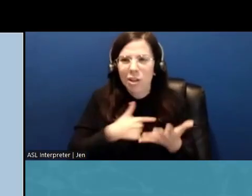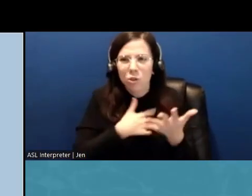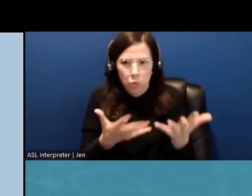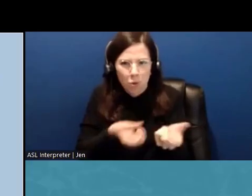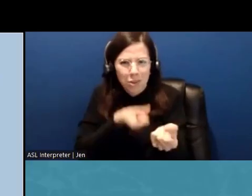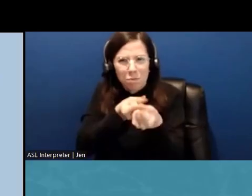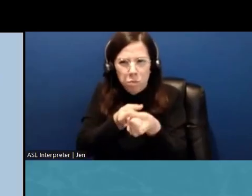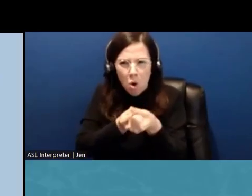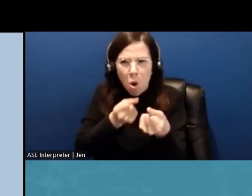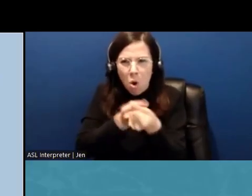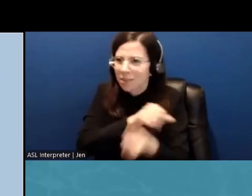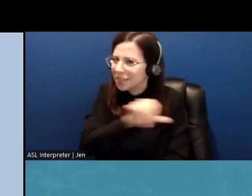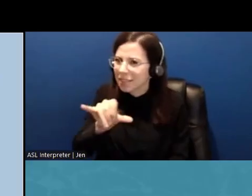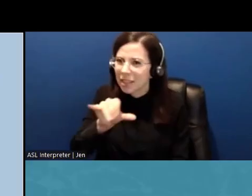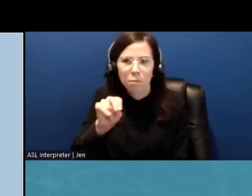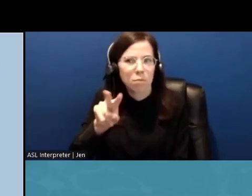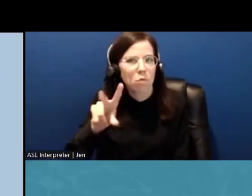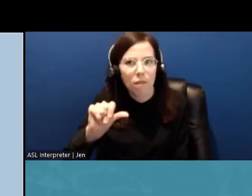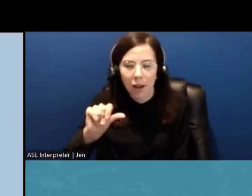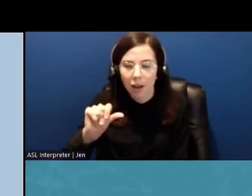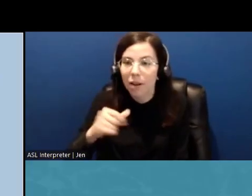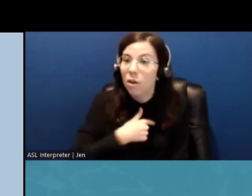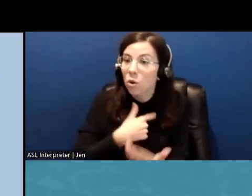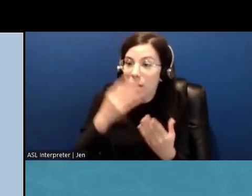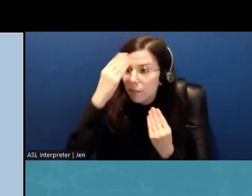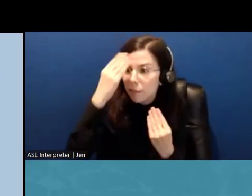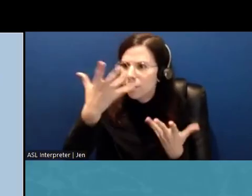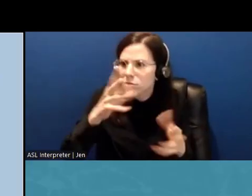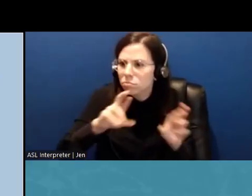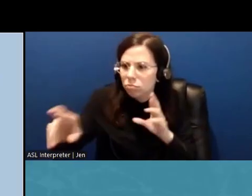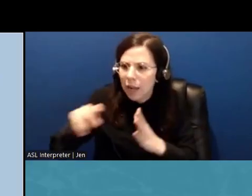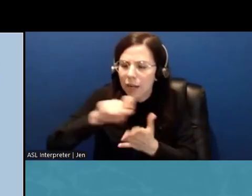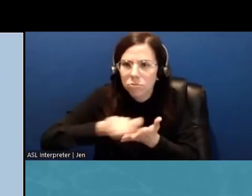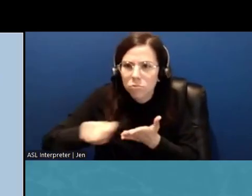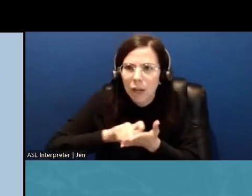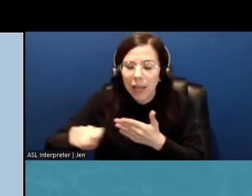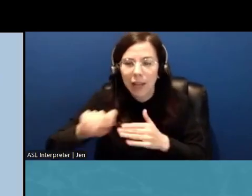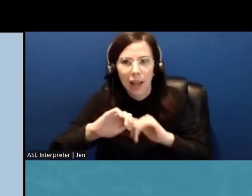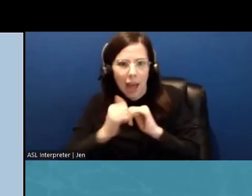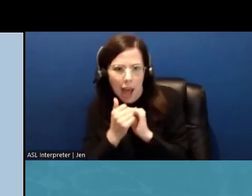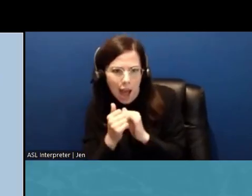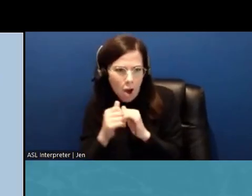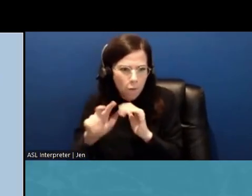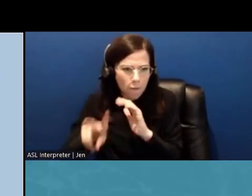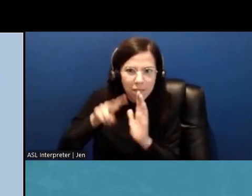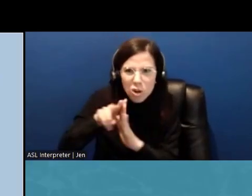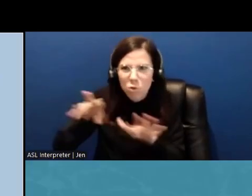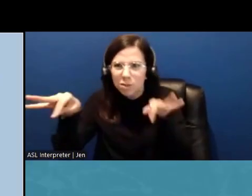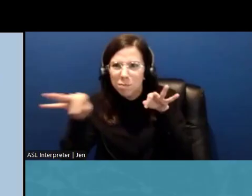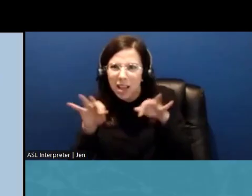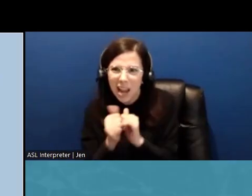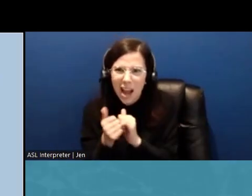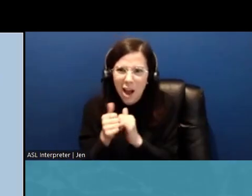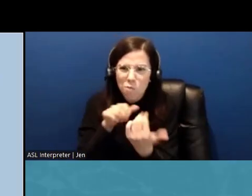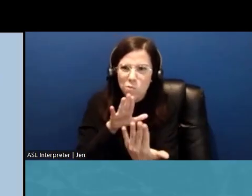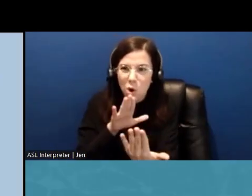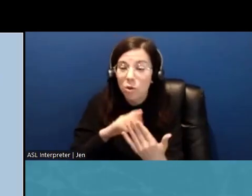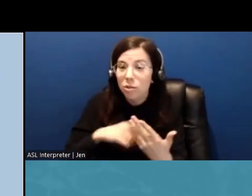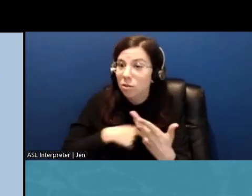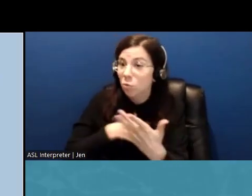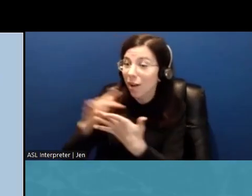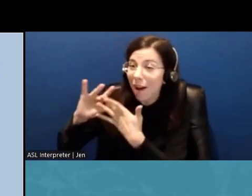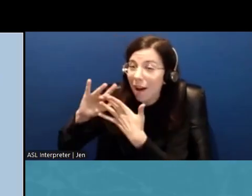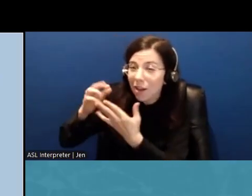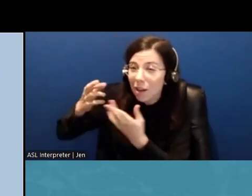NOVA. We have pre-written materials. We have how-to video guides. We have online resources that you can